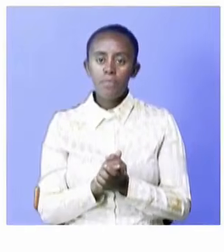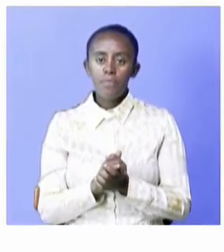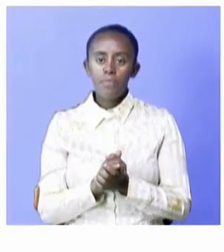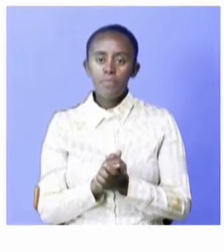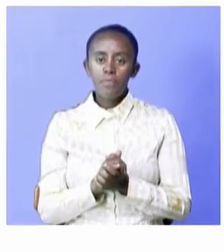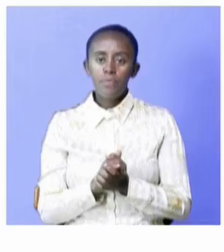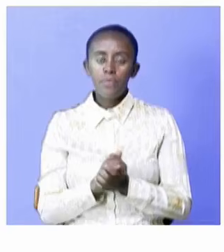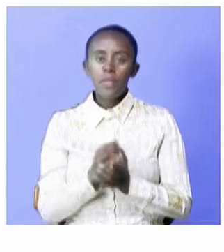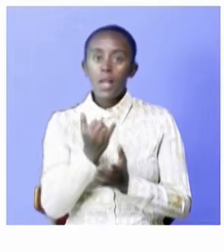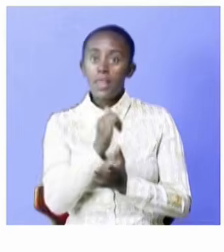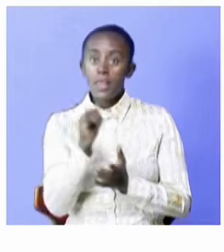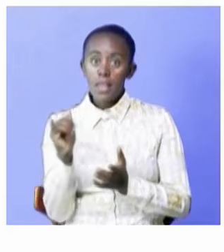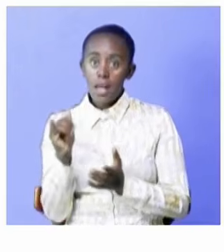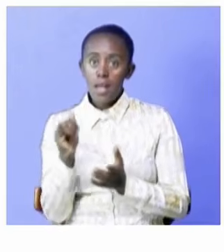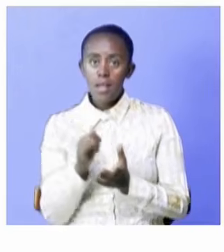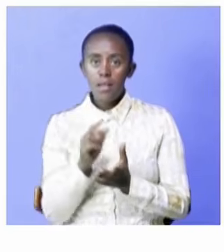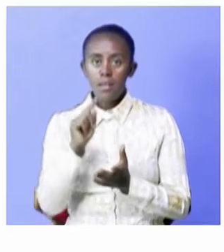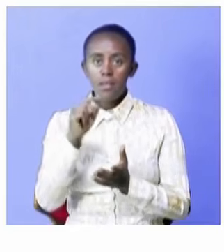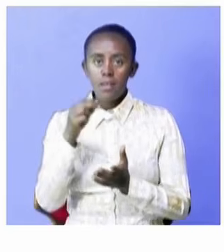They